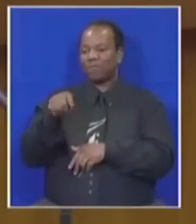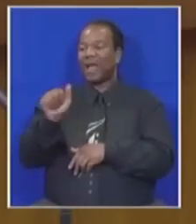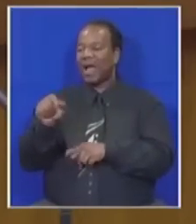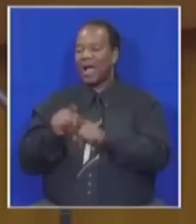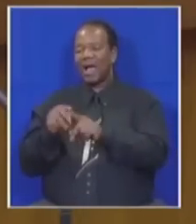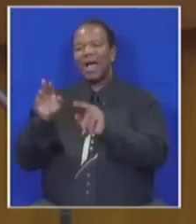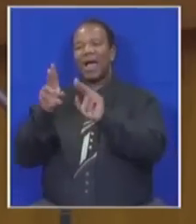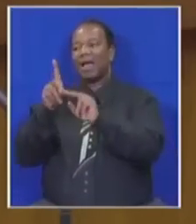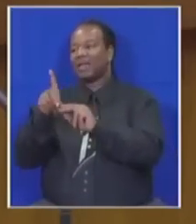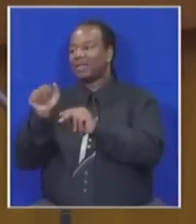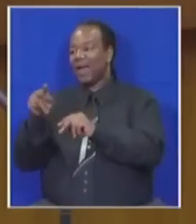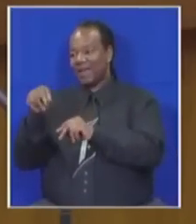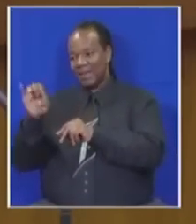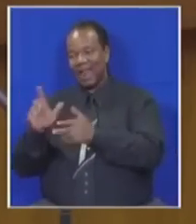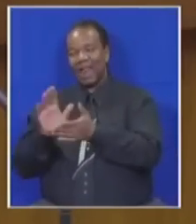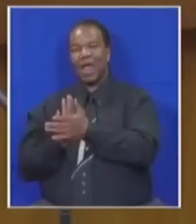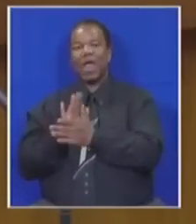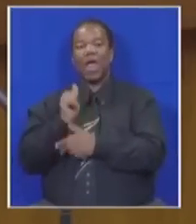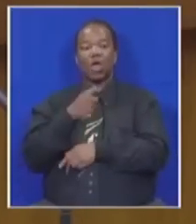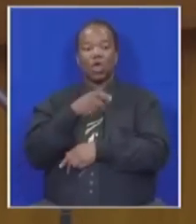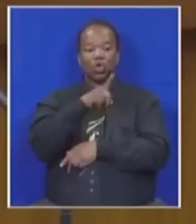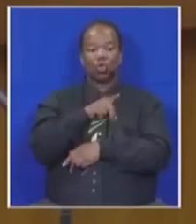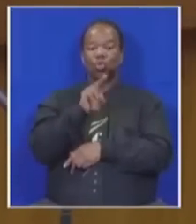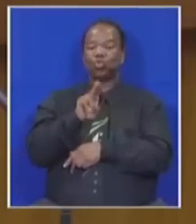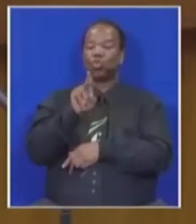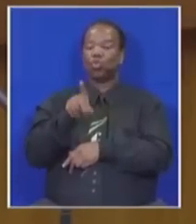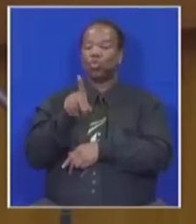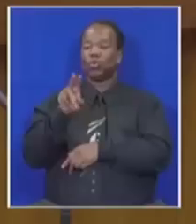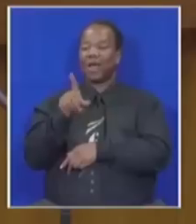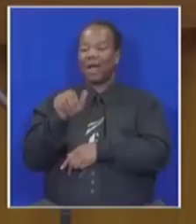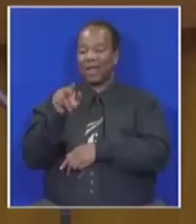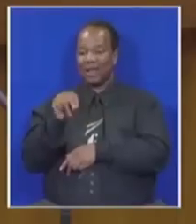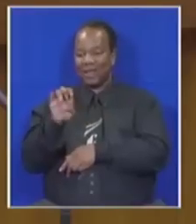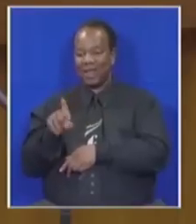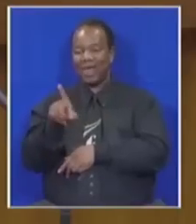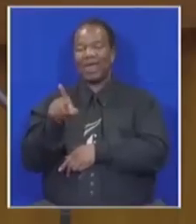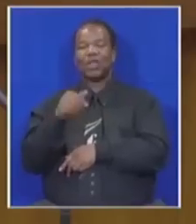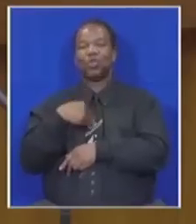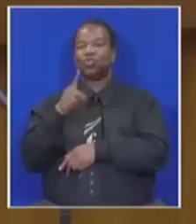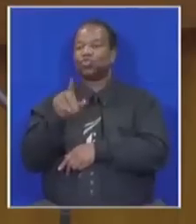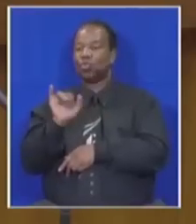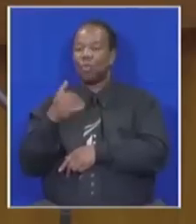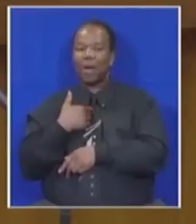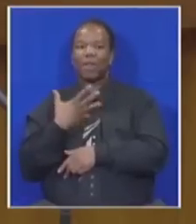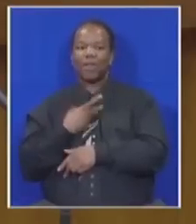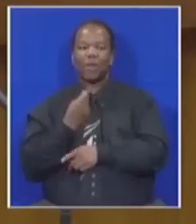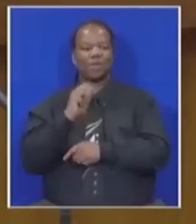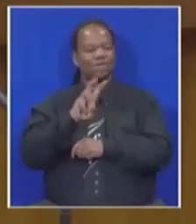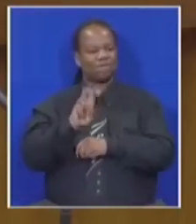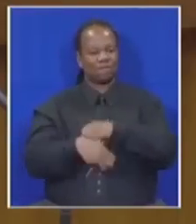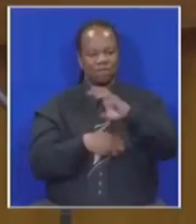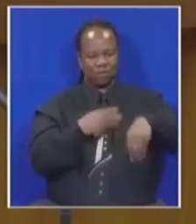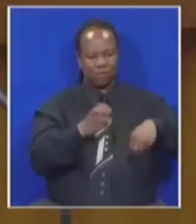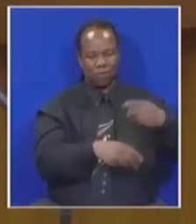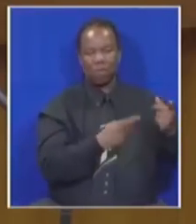Gupta and Duduzane Zuma company, will loot state money in Asia without disruption. If a